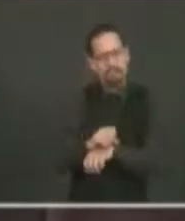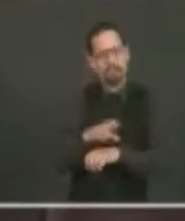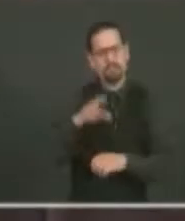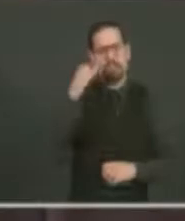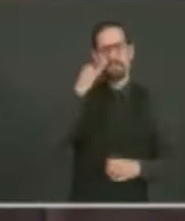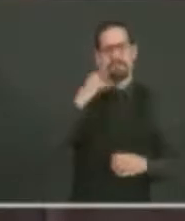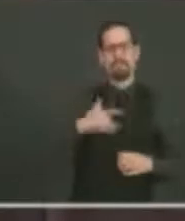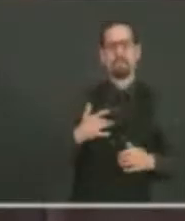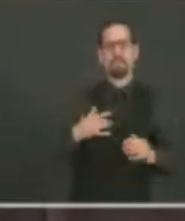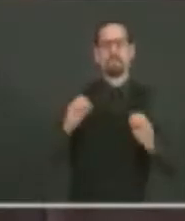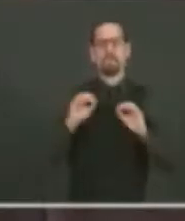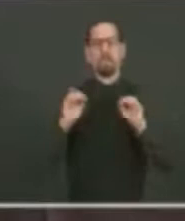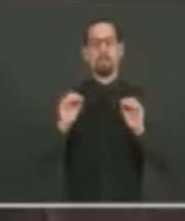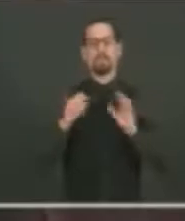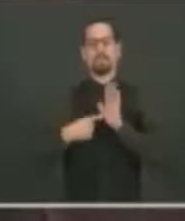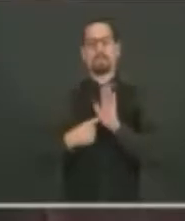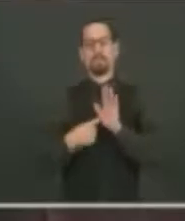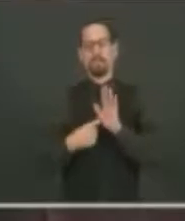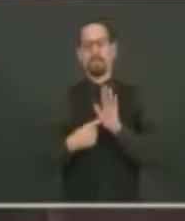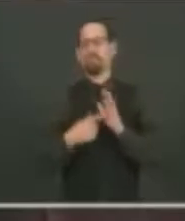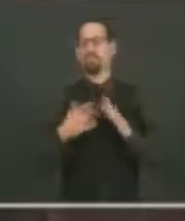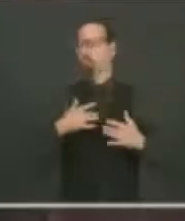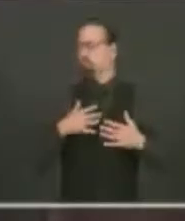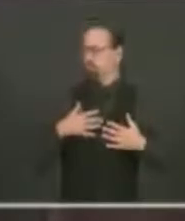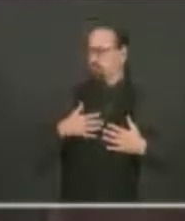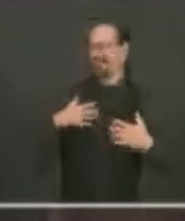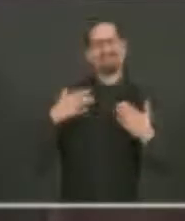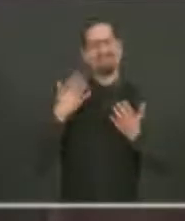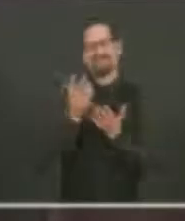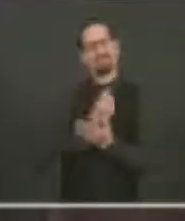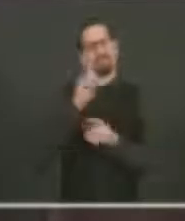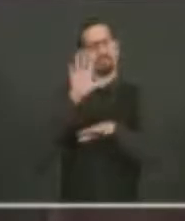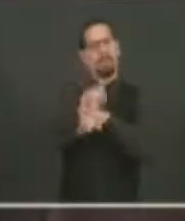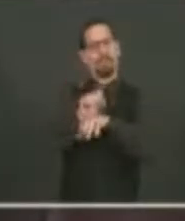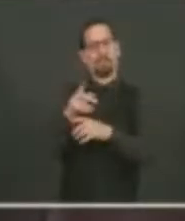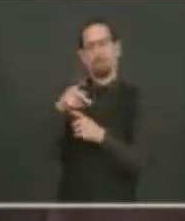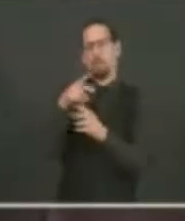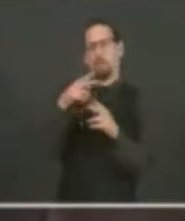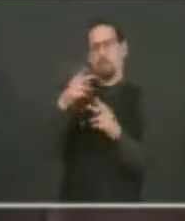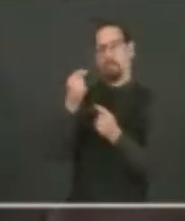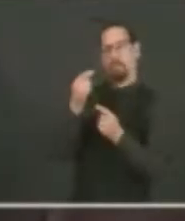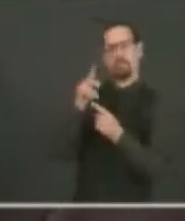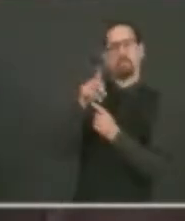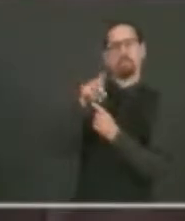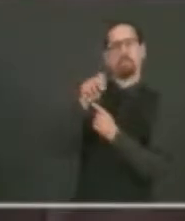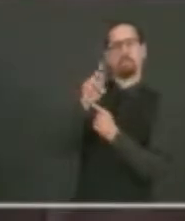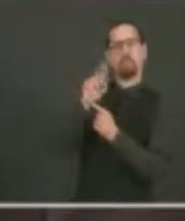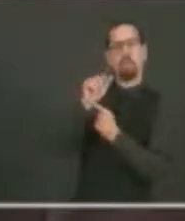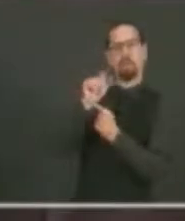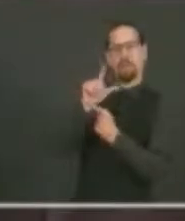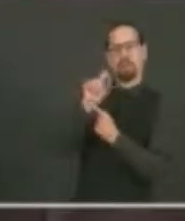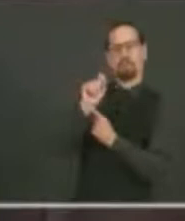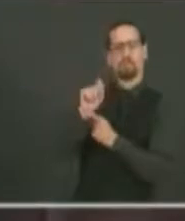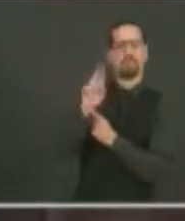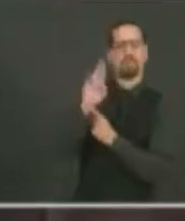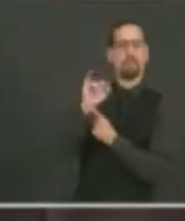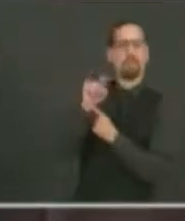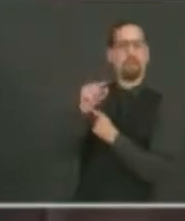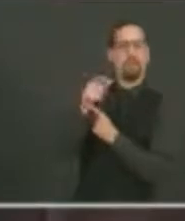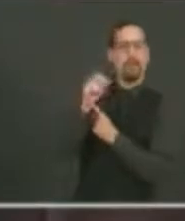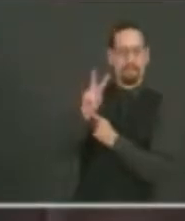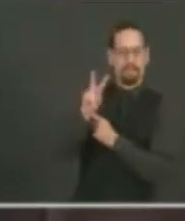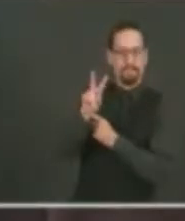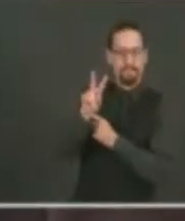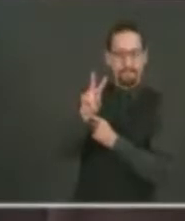portal.ri.gov. If you have symptoms, you still can, but also can engage with your primary care doctor or nearby urgent care